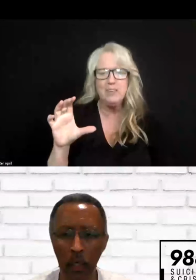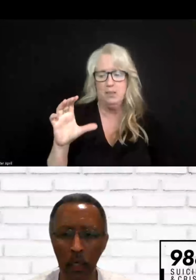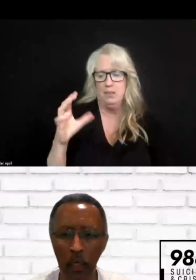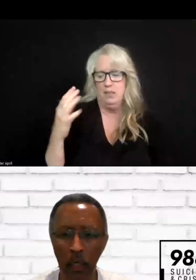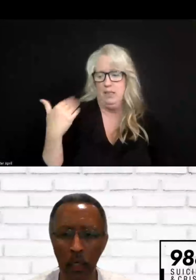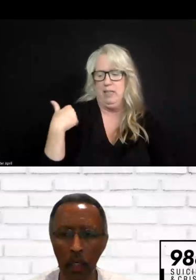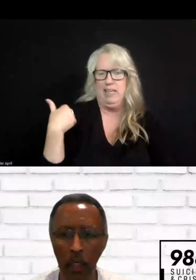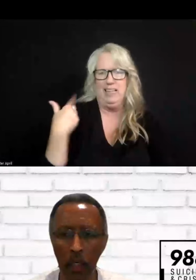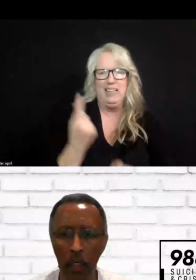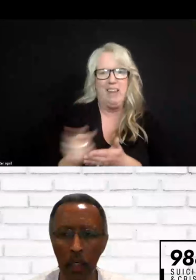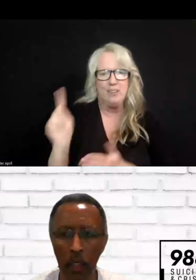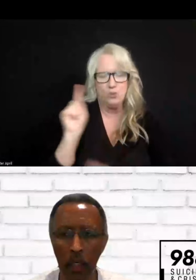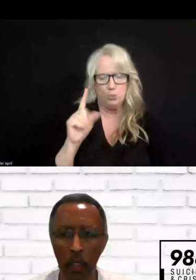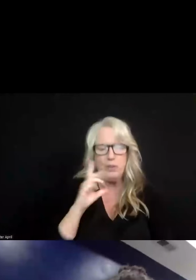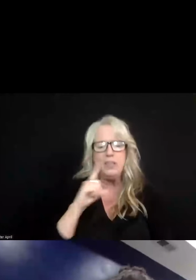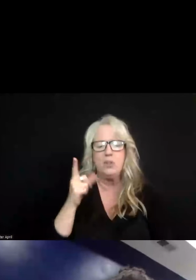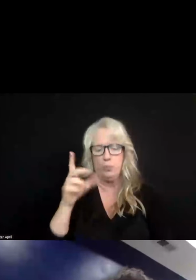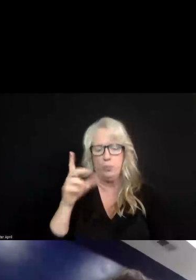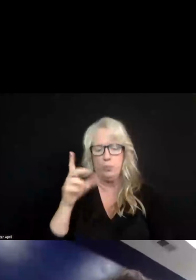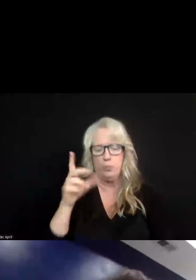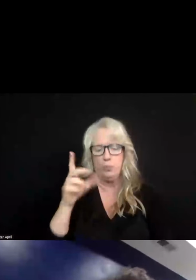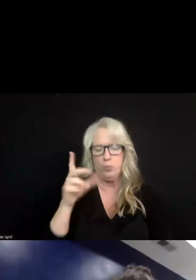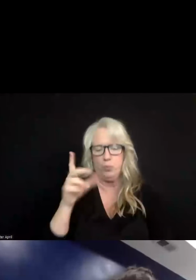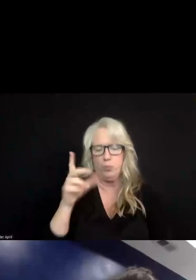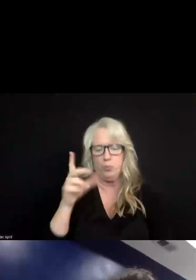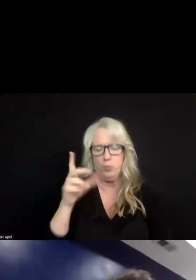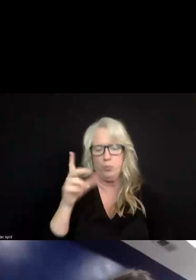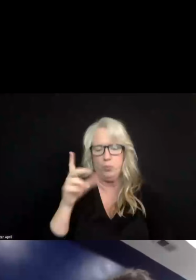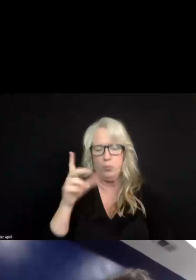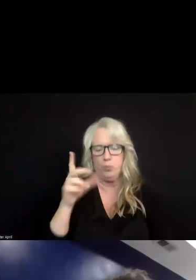week, Secretary Becerra of HHS